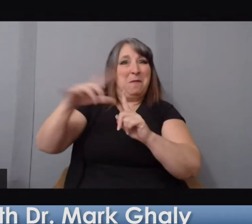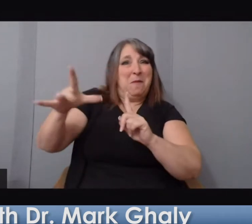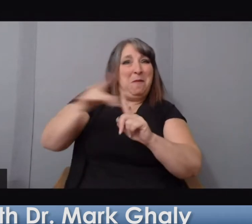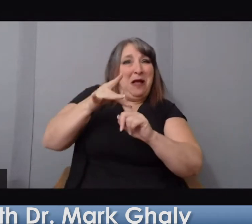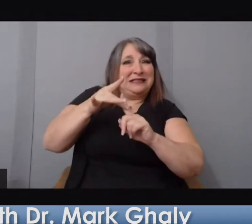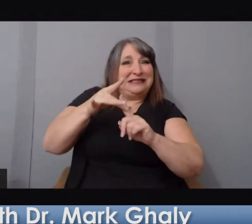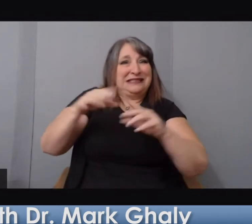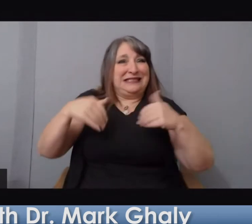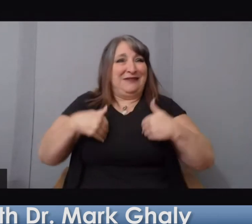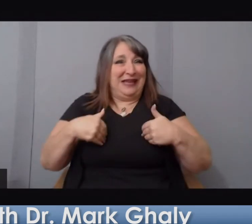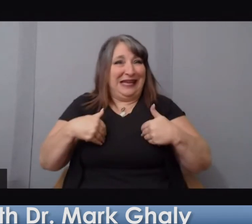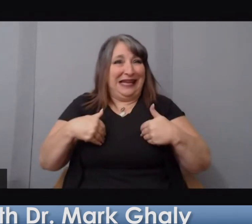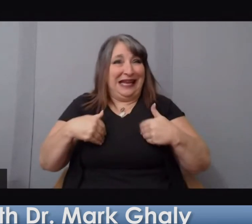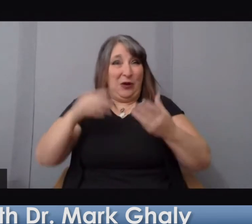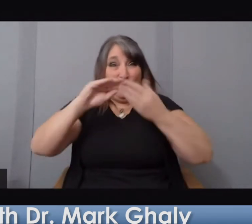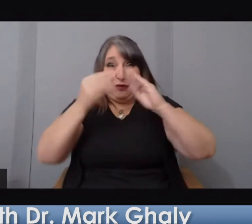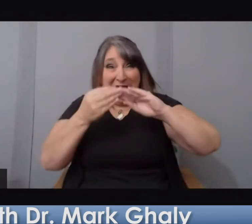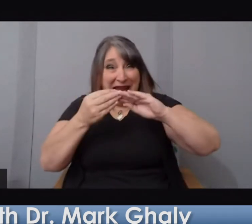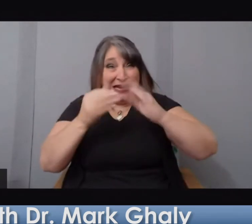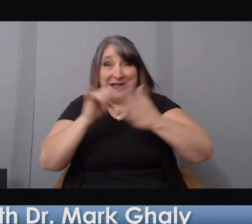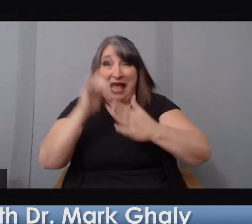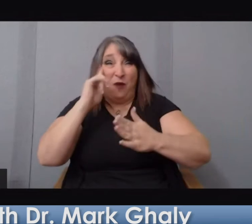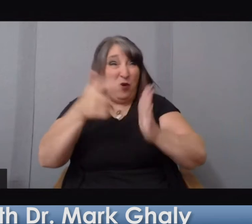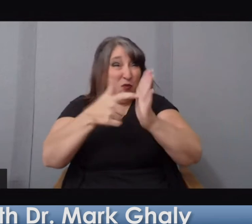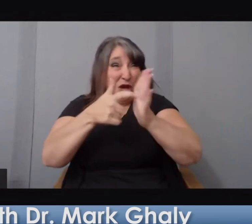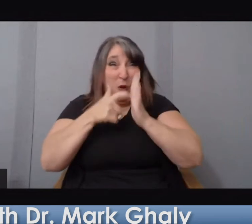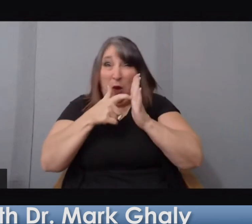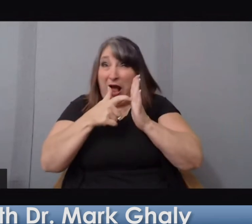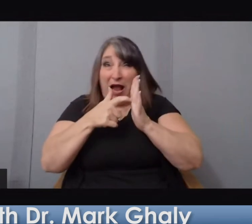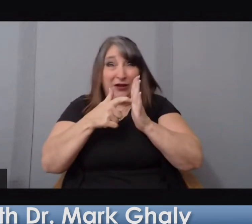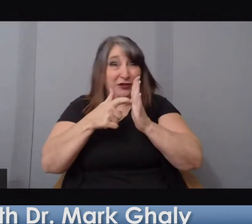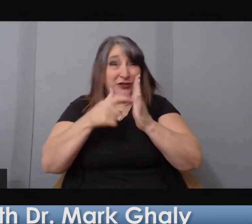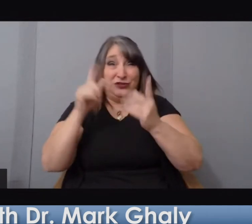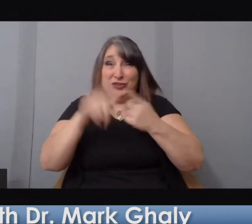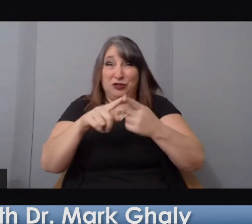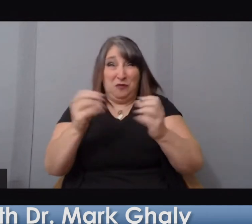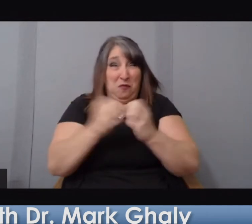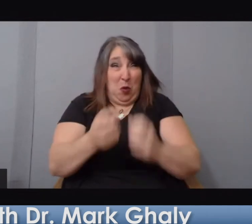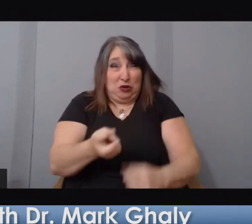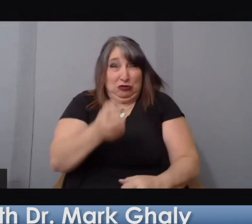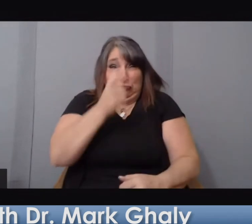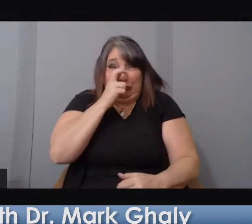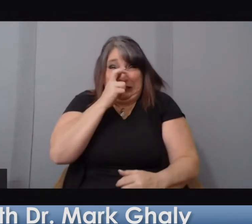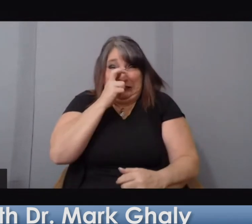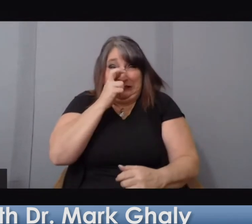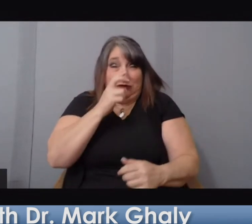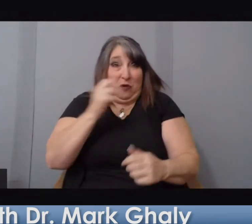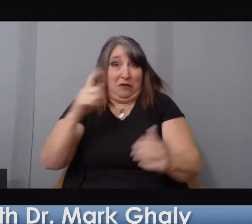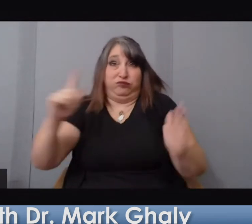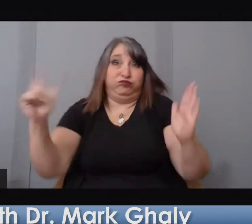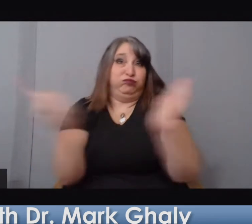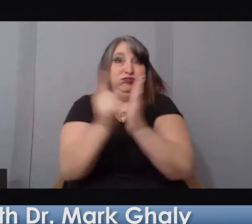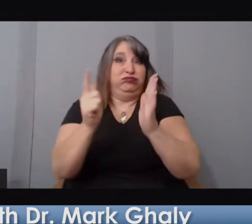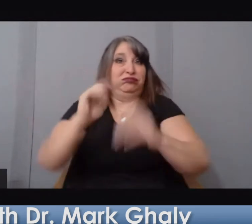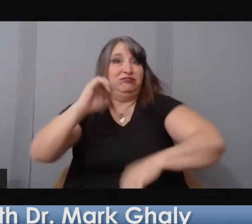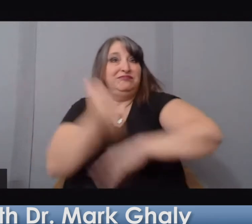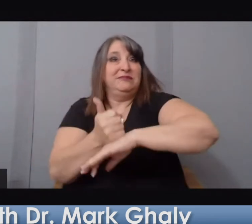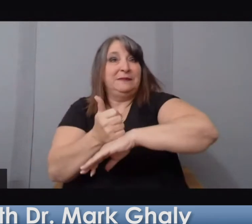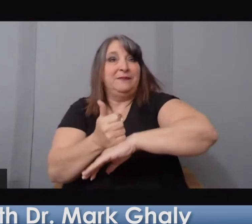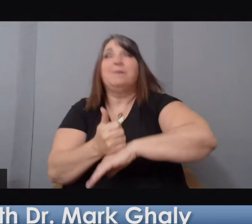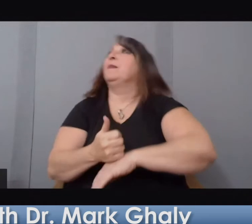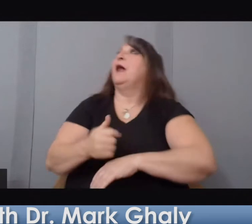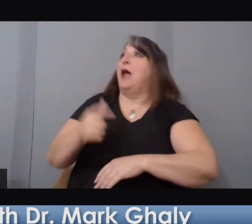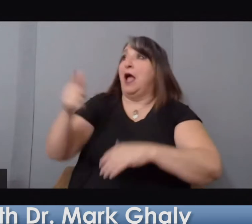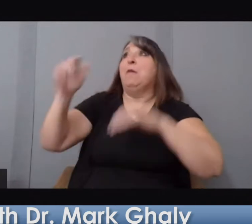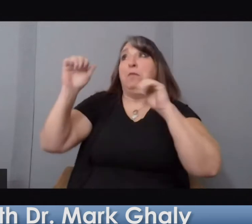that? Certainly, this is all very fluid, and it could. We haven't discussed what that level